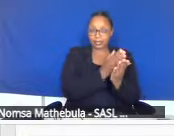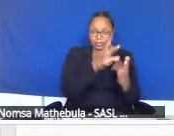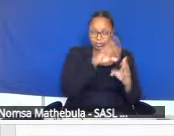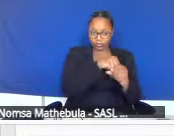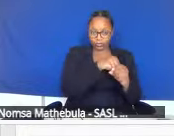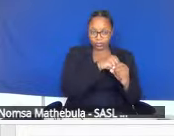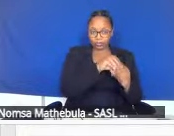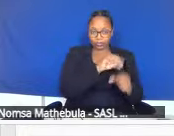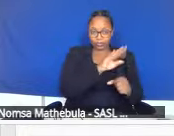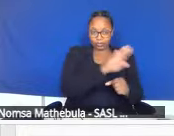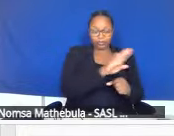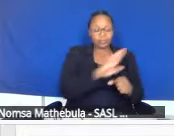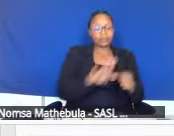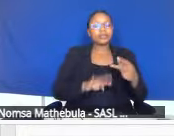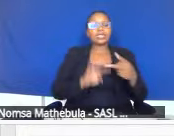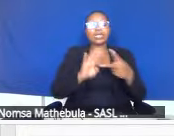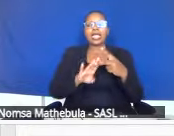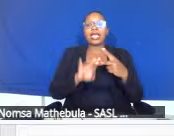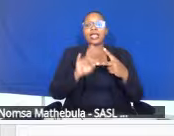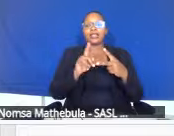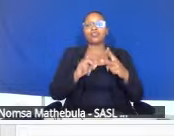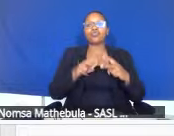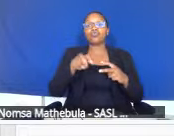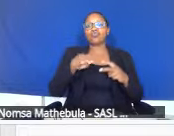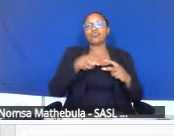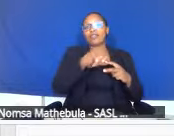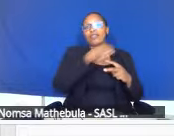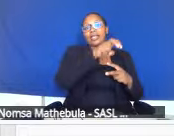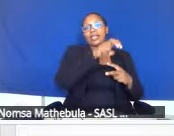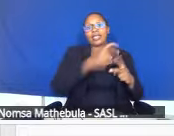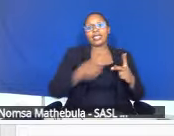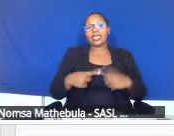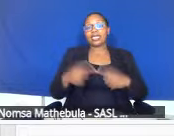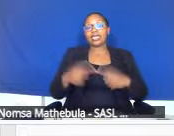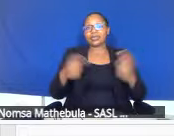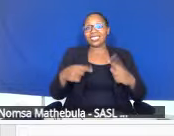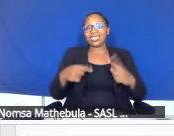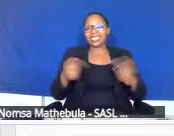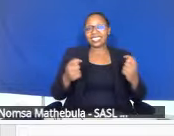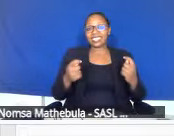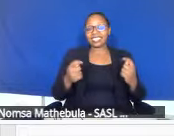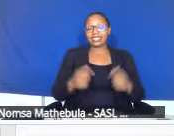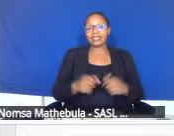Traveling expenses, let's quickly just look at traveling expenses.